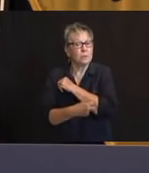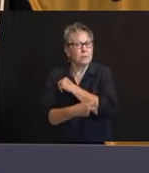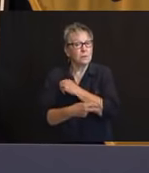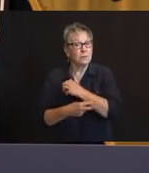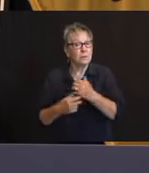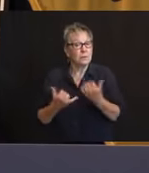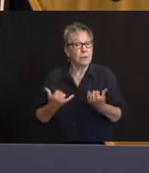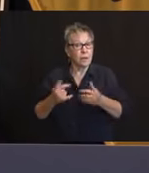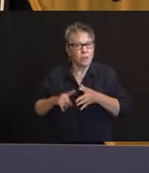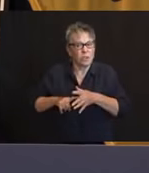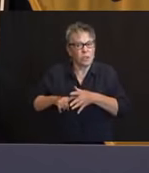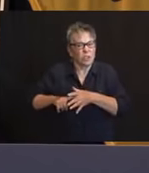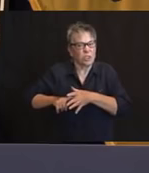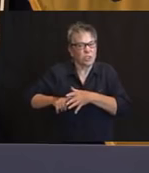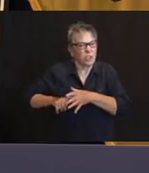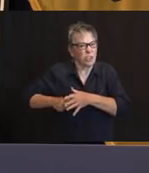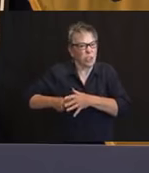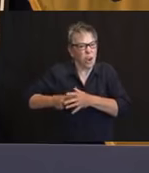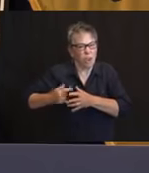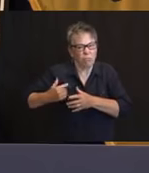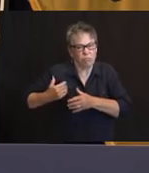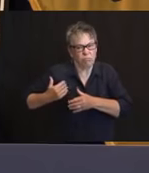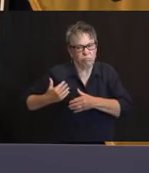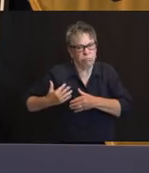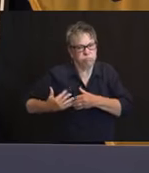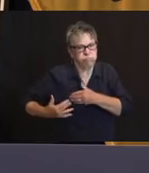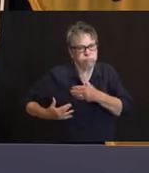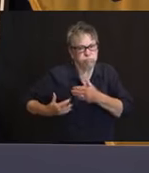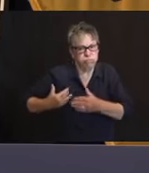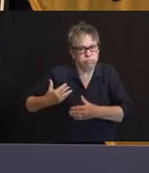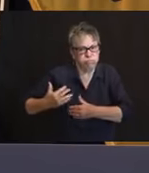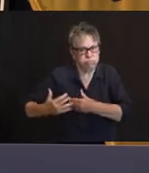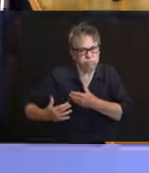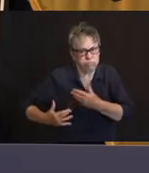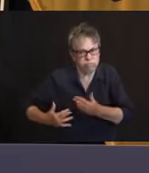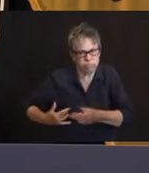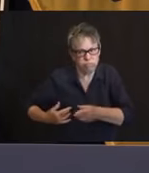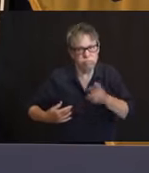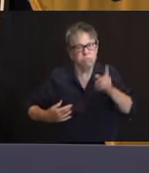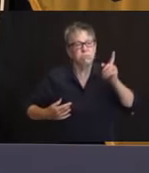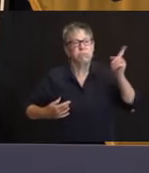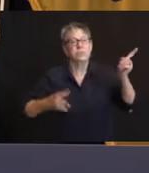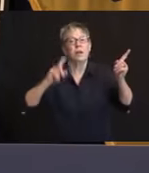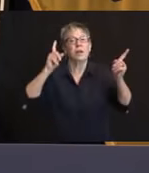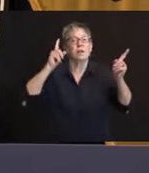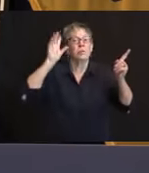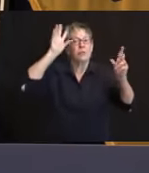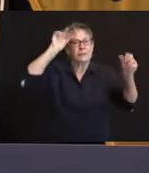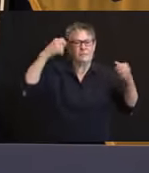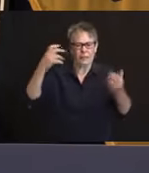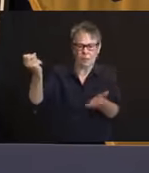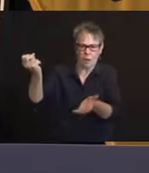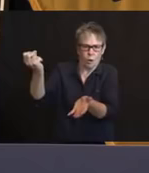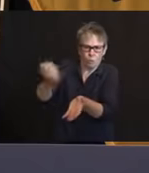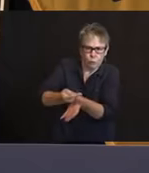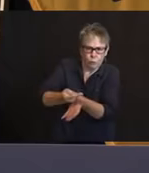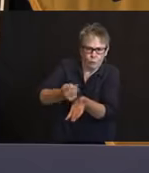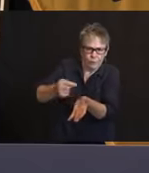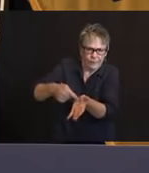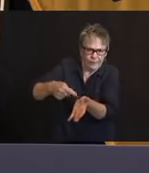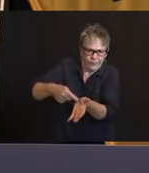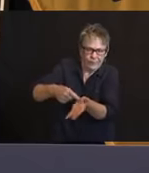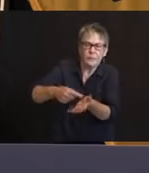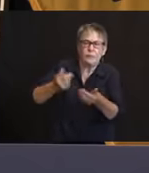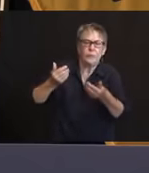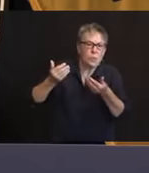million federal slug, so that is the big piece of this that can now proceed. This is, as they say